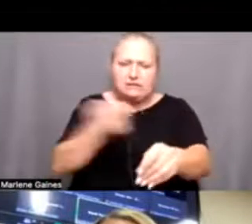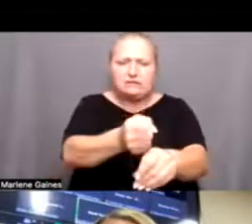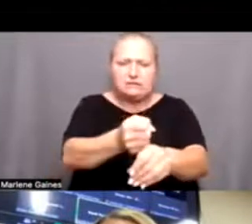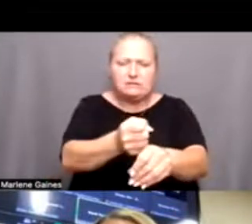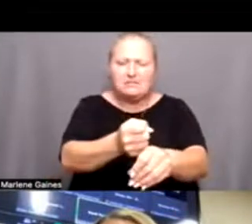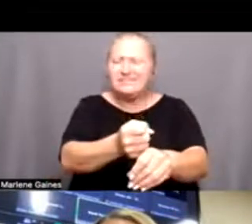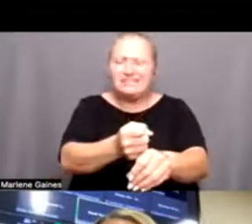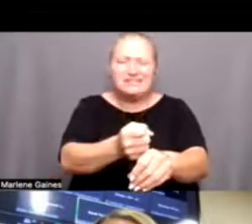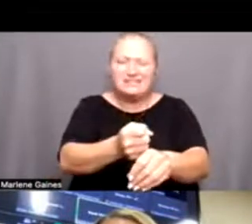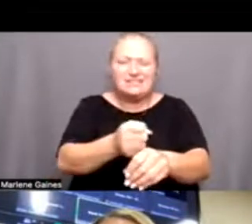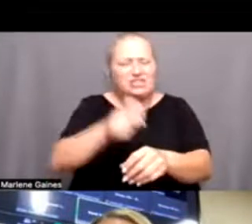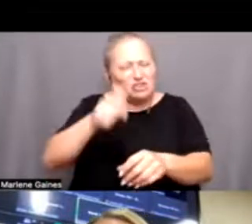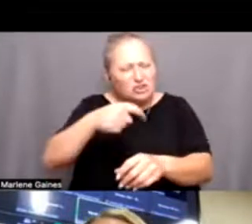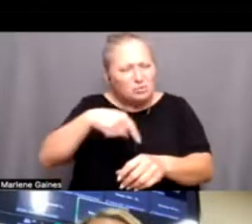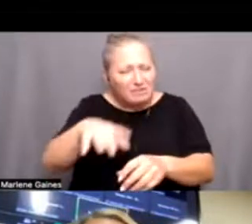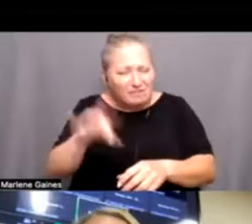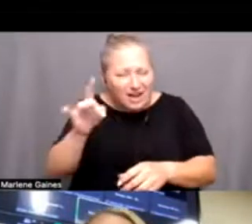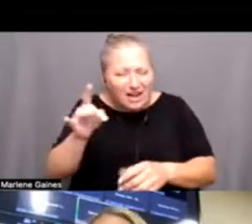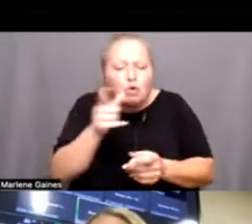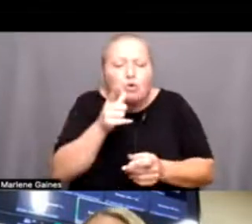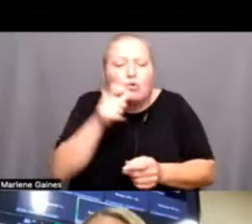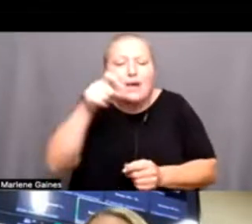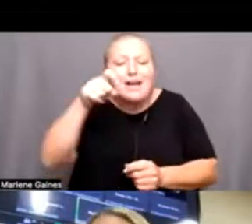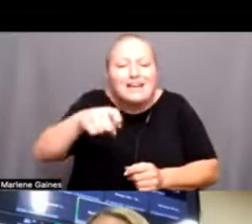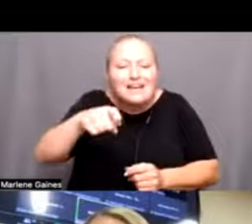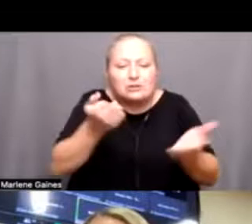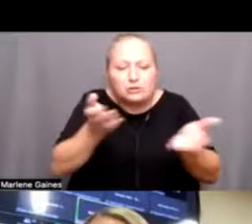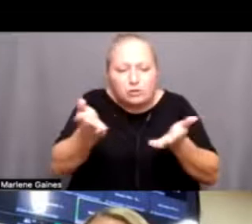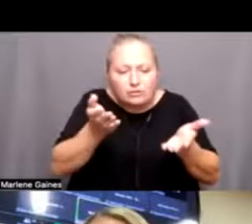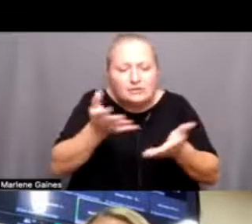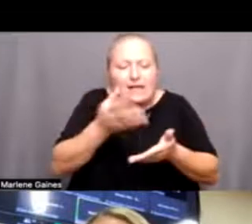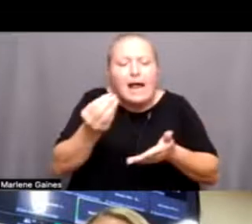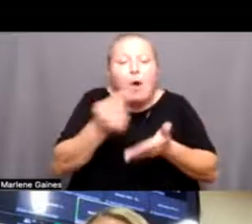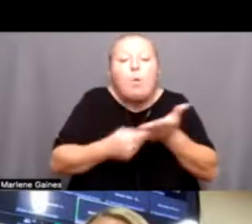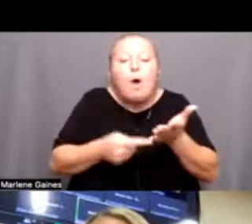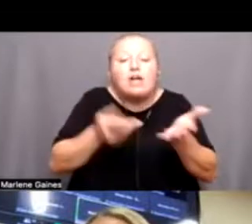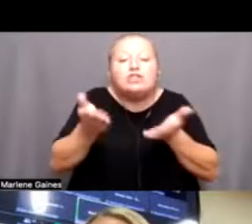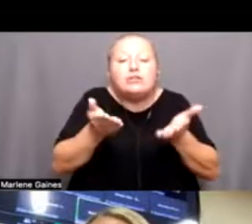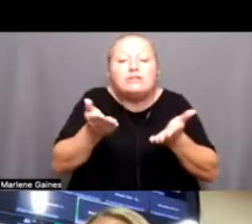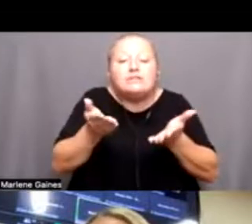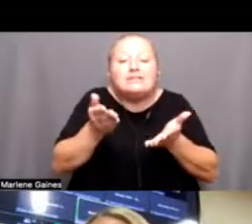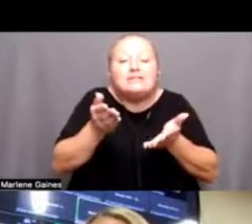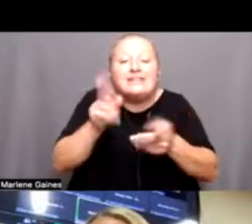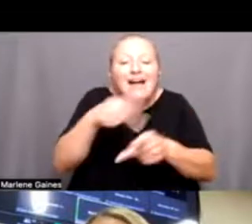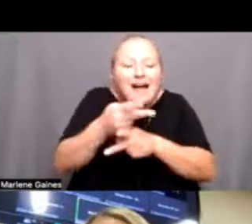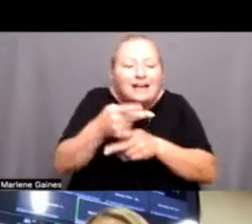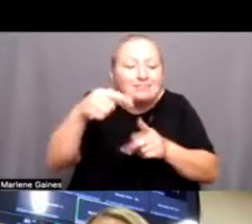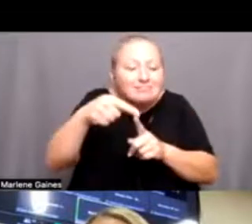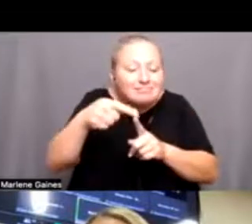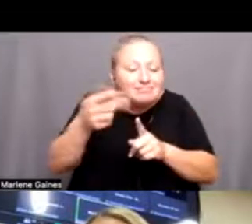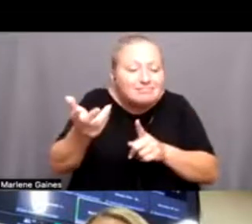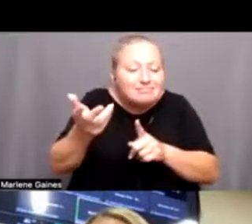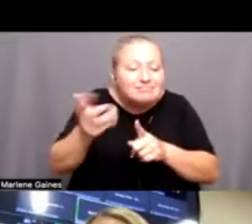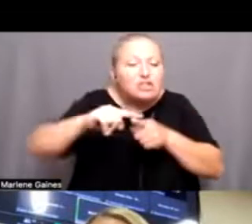of finding out who needs services and what are those services, and start from